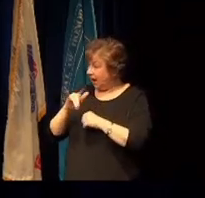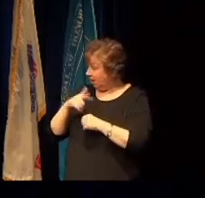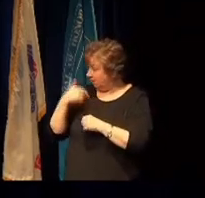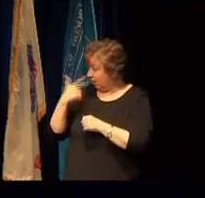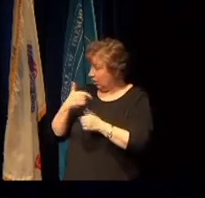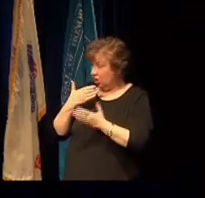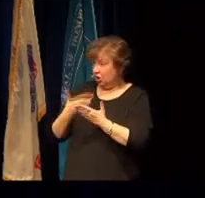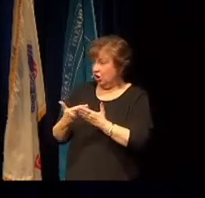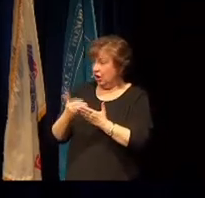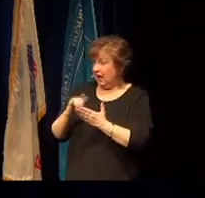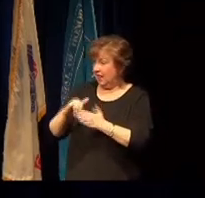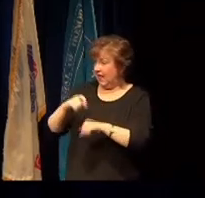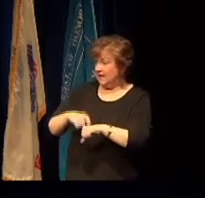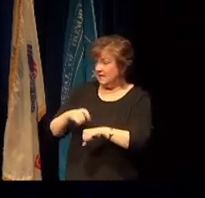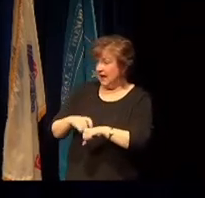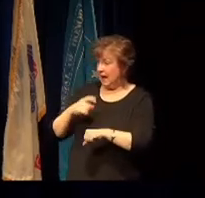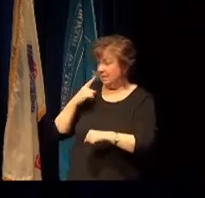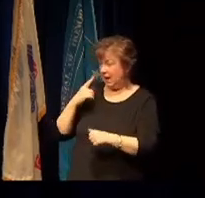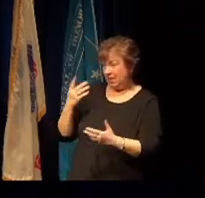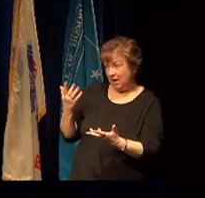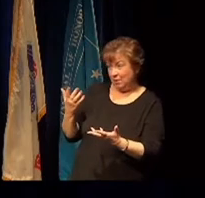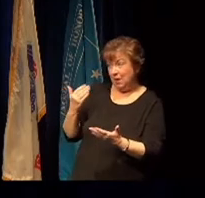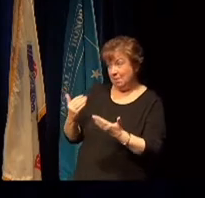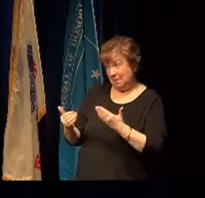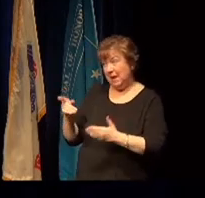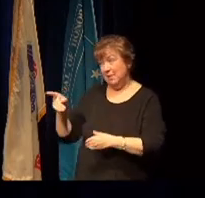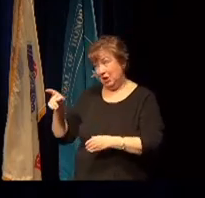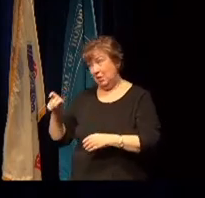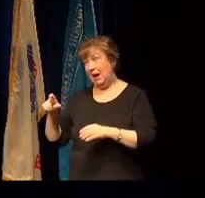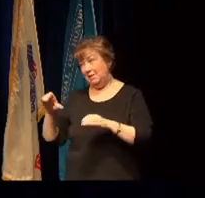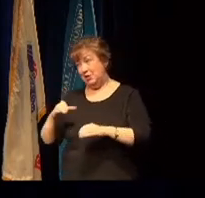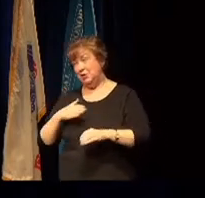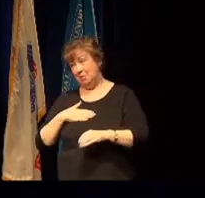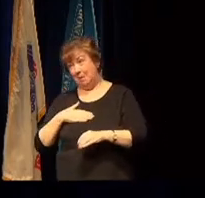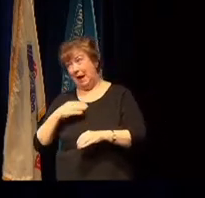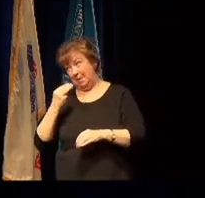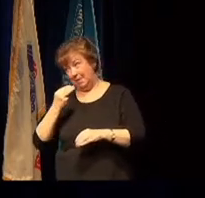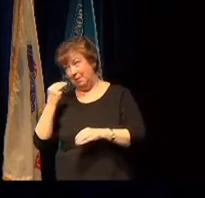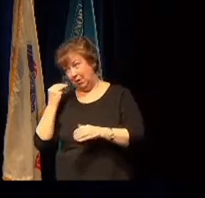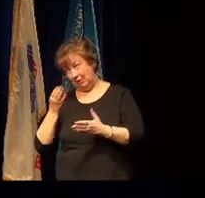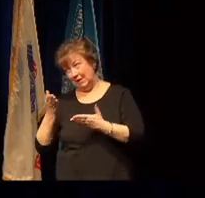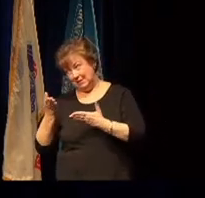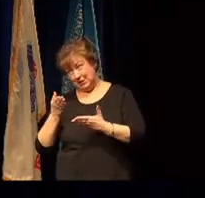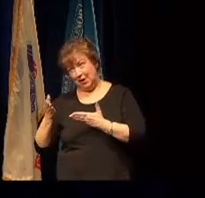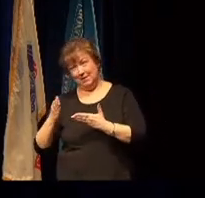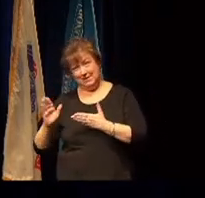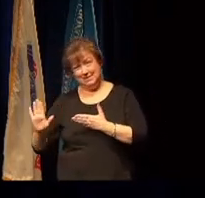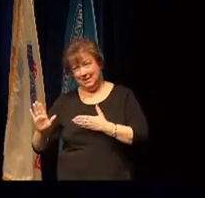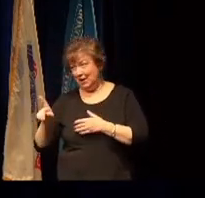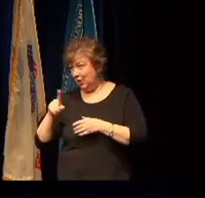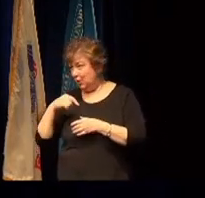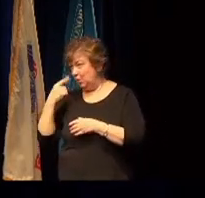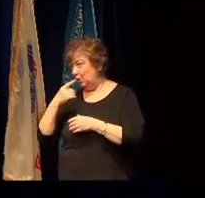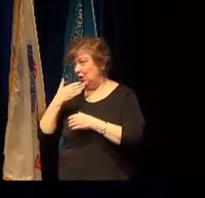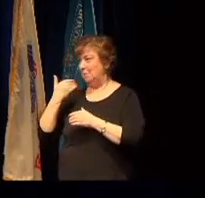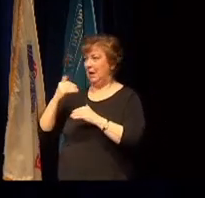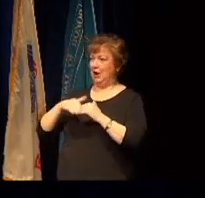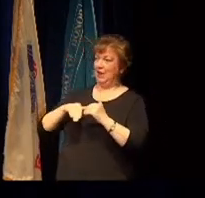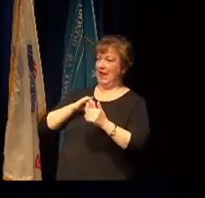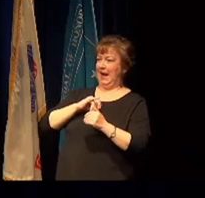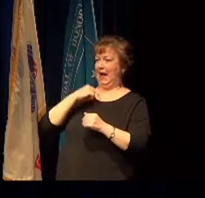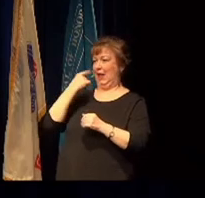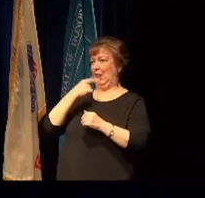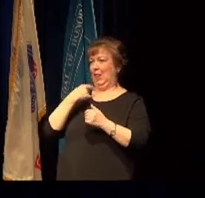and I thought, well, maybe Gary, you'll have to do my memorial service. You know, you'll look, I think, better than I do right now.